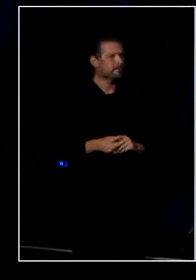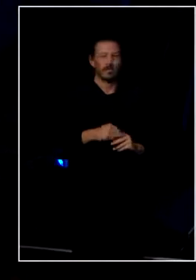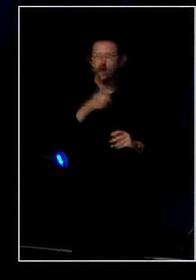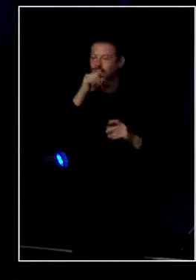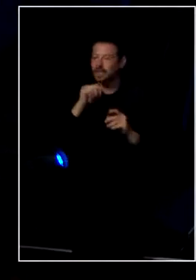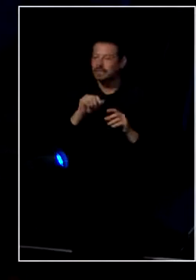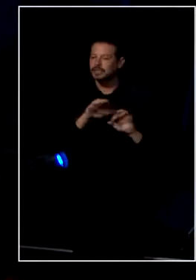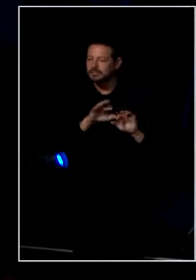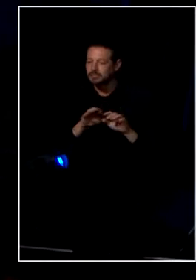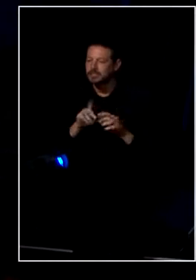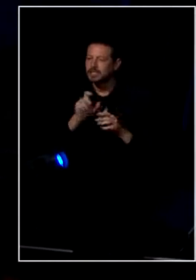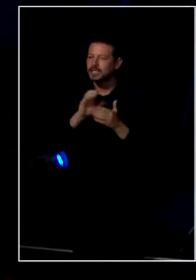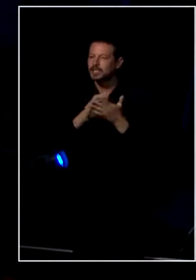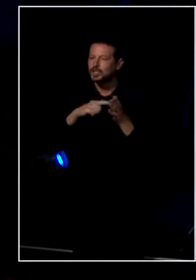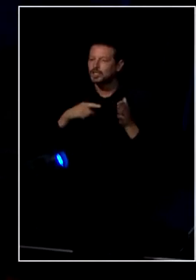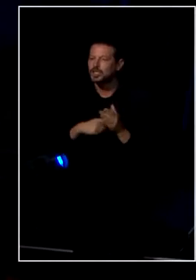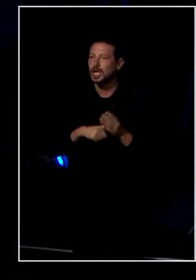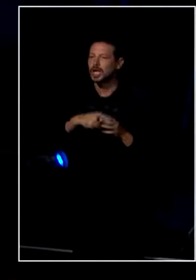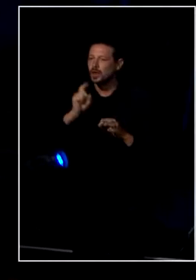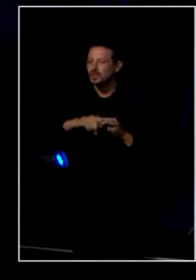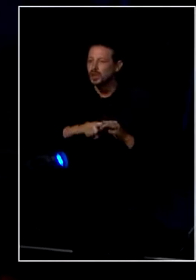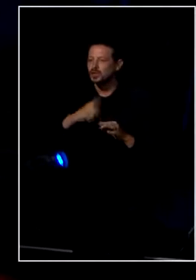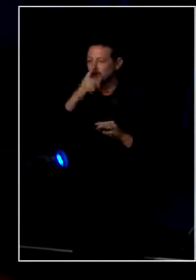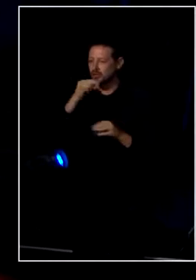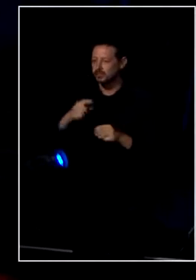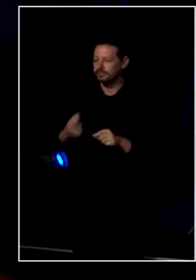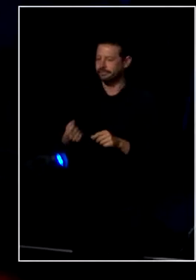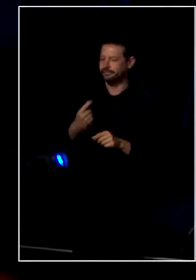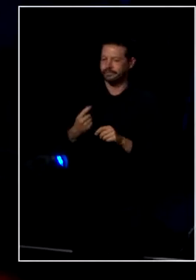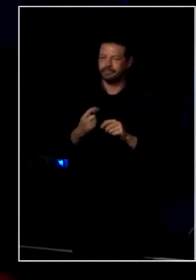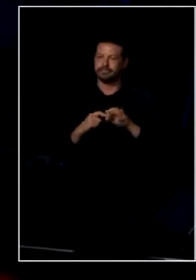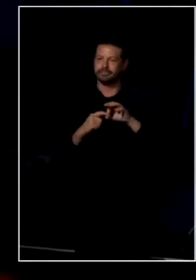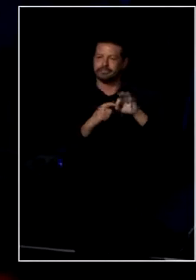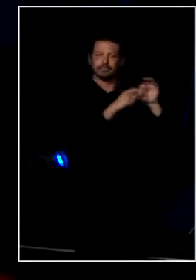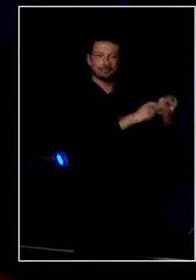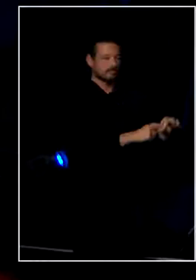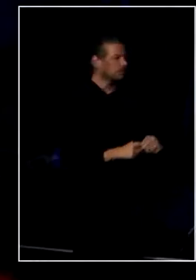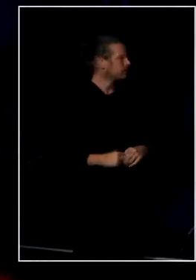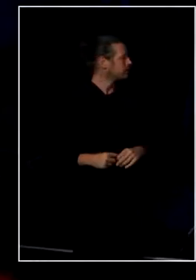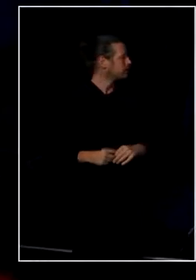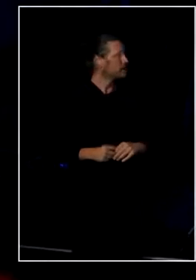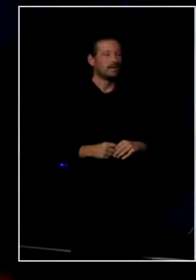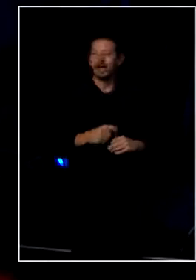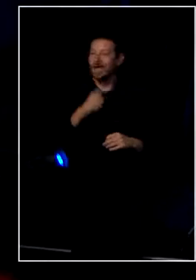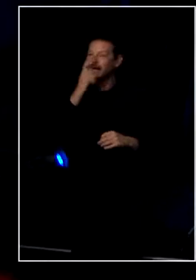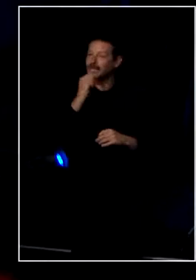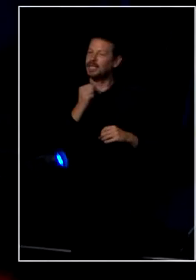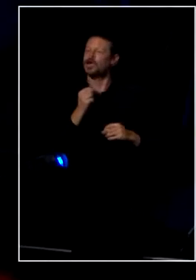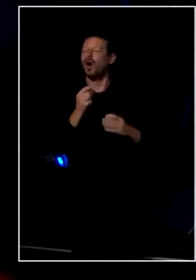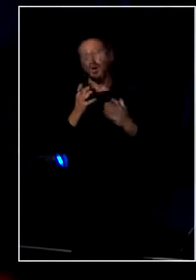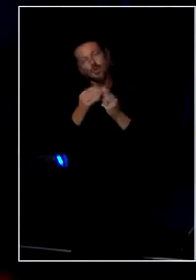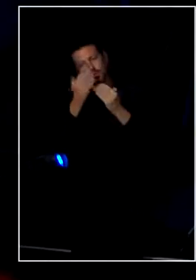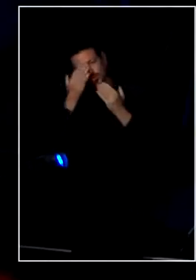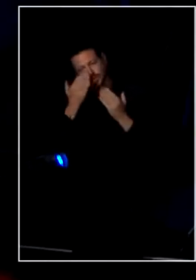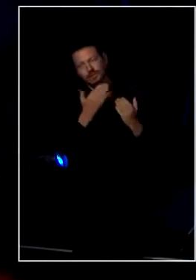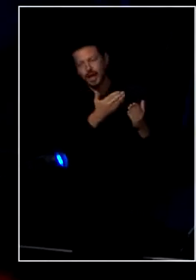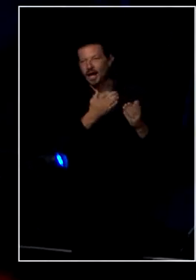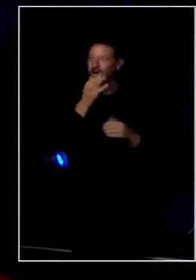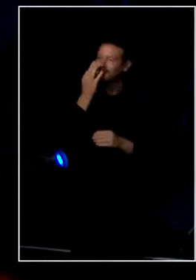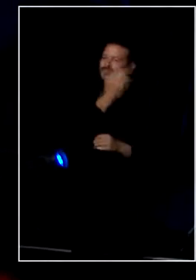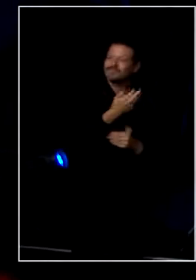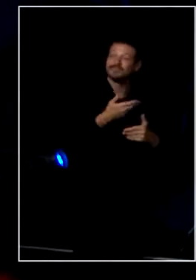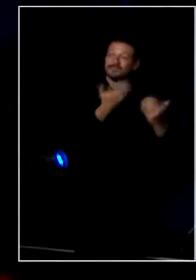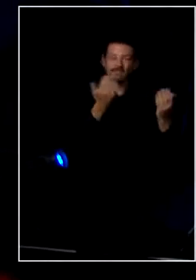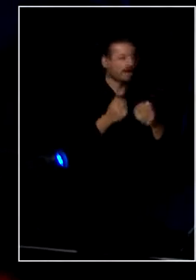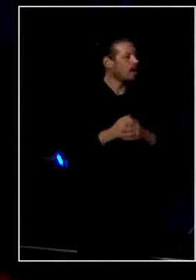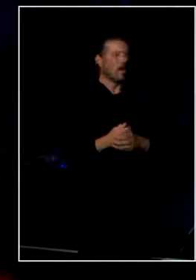in the chat box so that we can ask our panellists anything with great and deep loving respect for each other. I